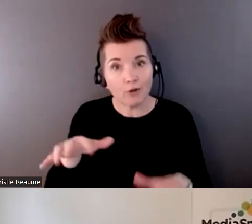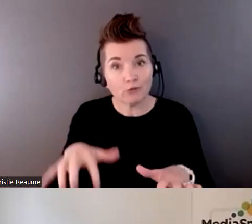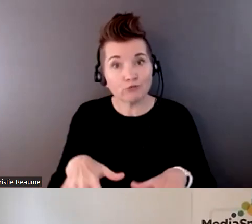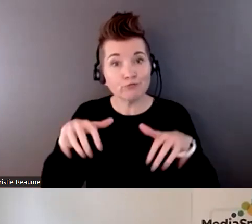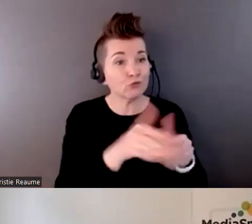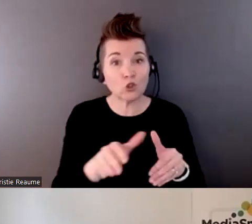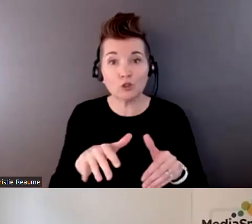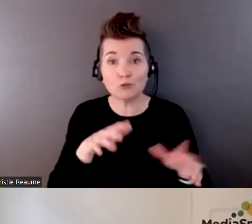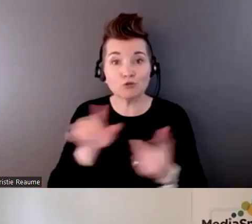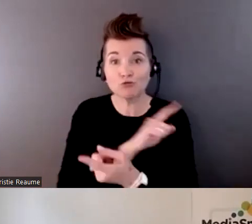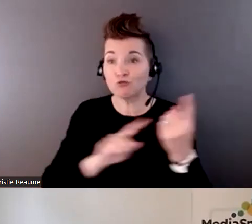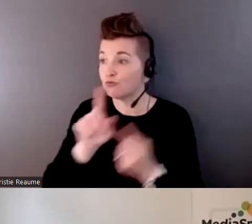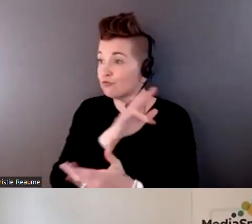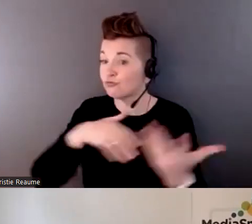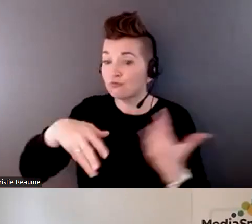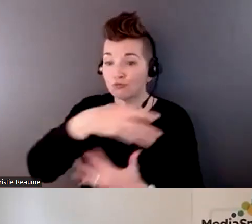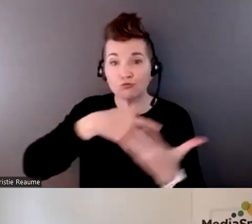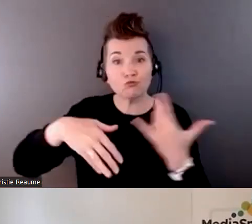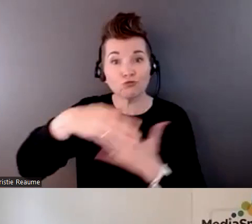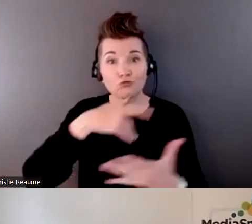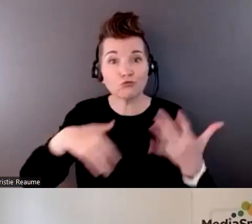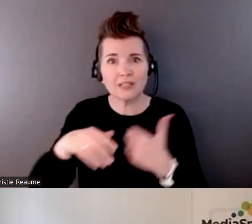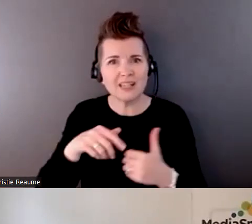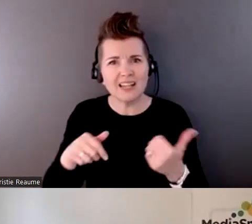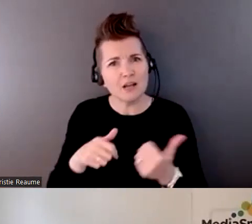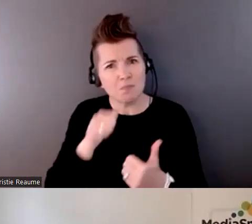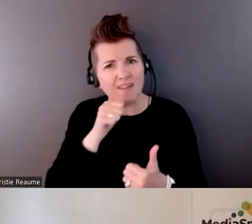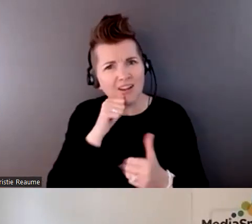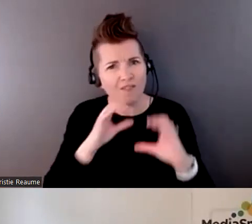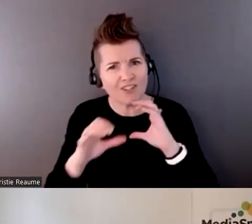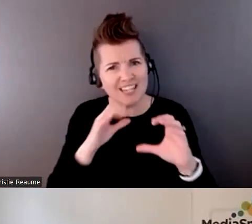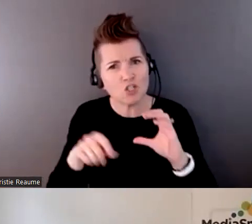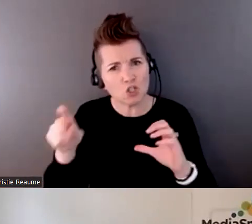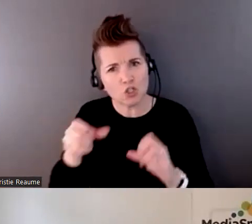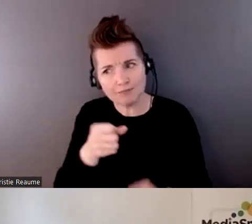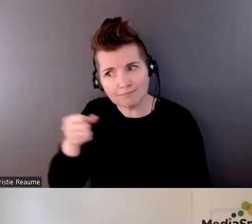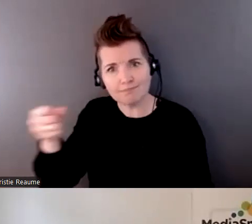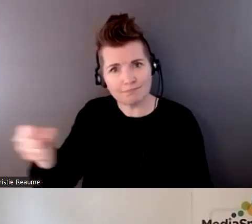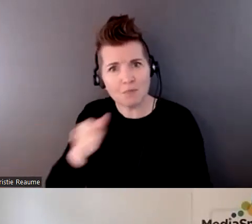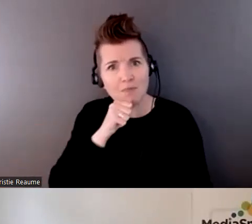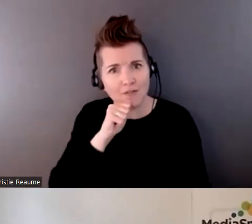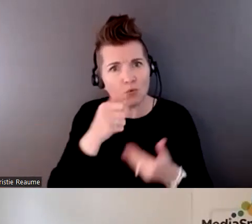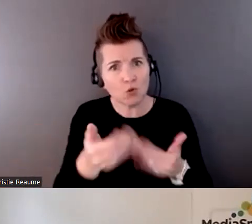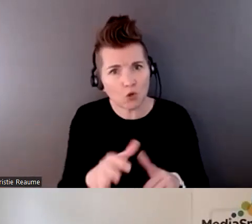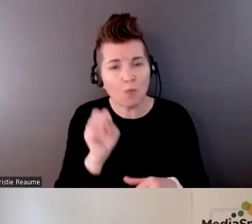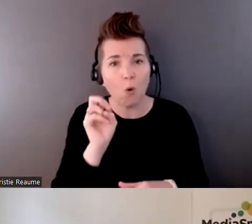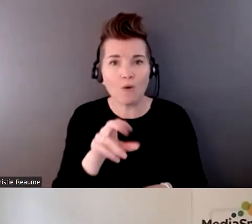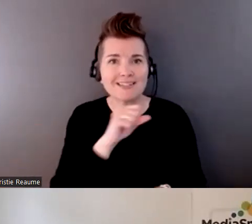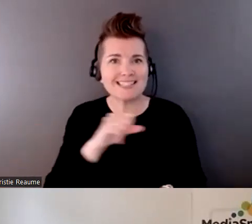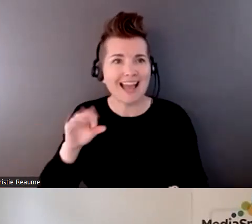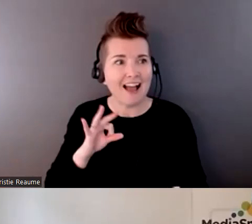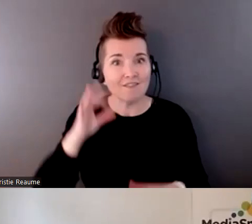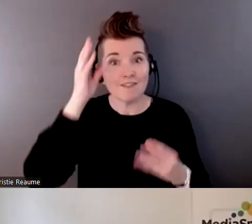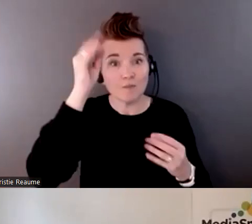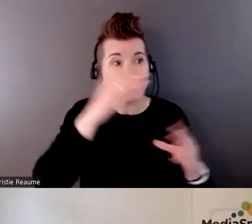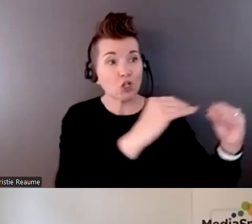that they shouldn't have been pretty to in some cases it was staff sharing information that probably should not have been shared with